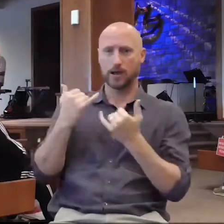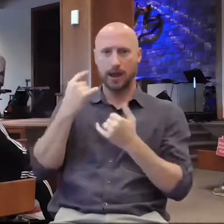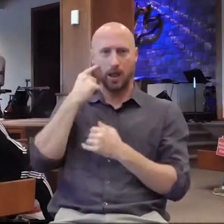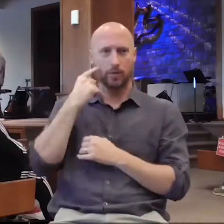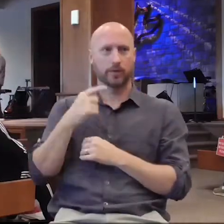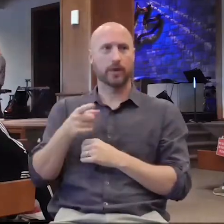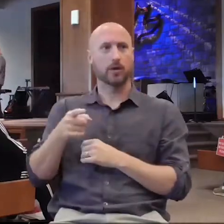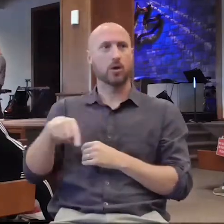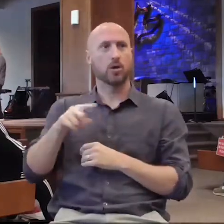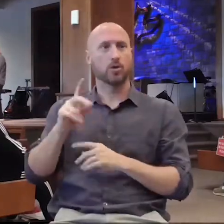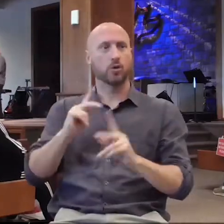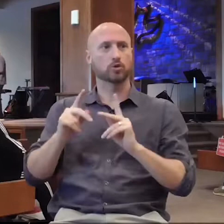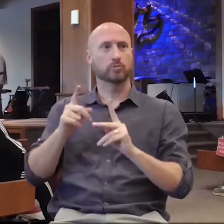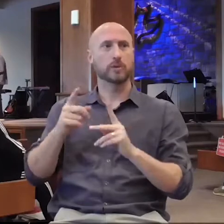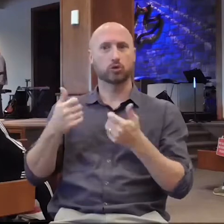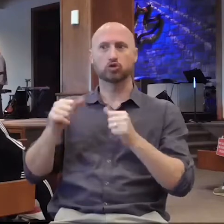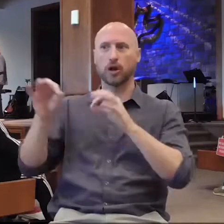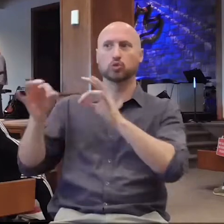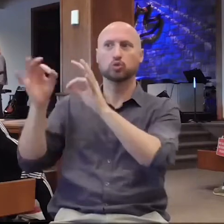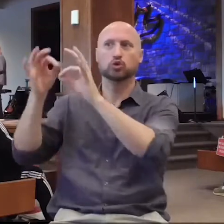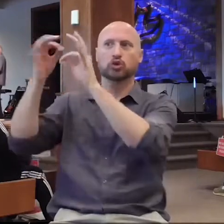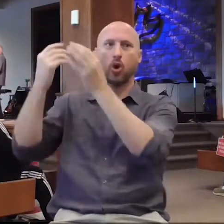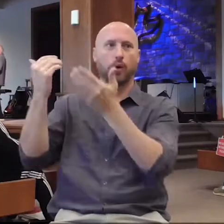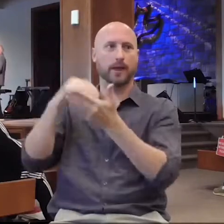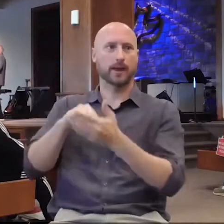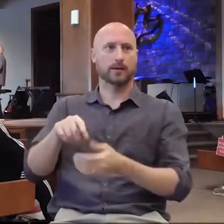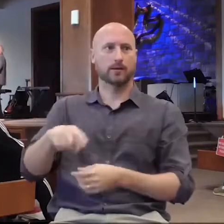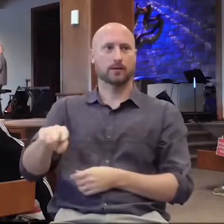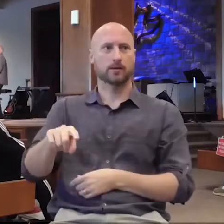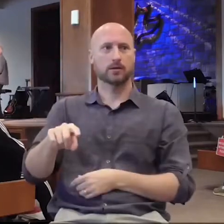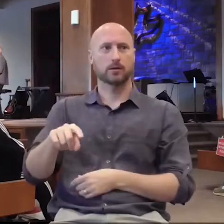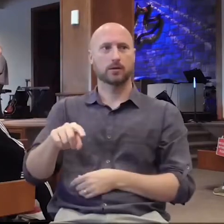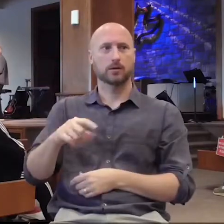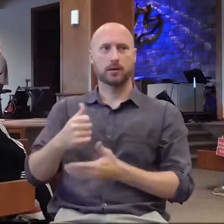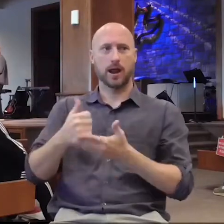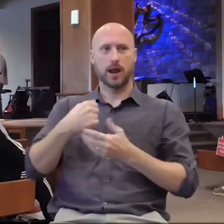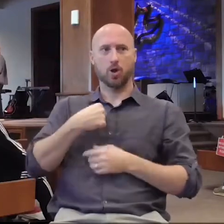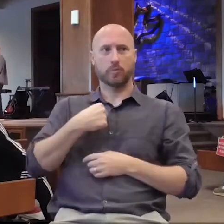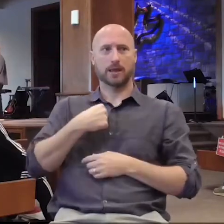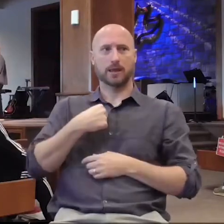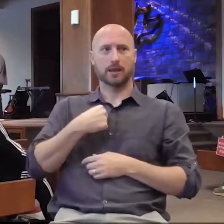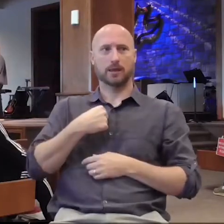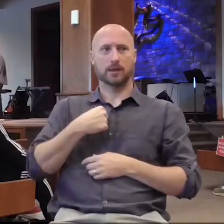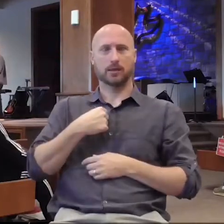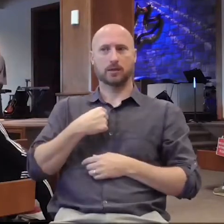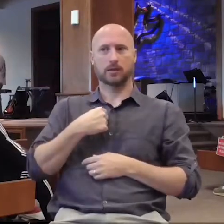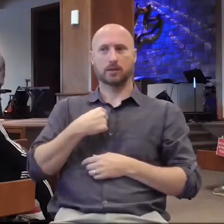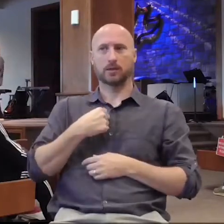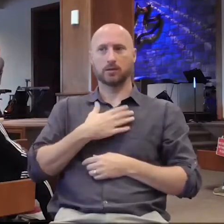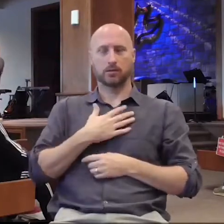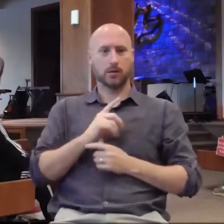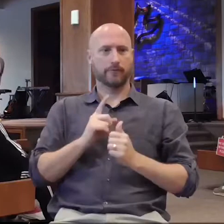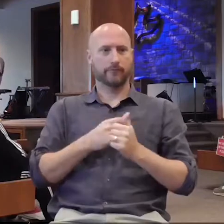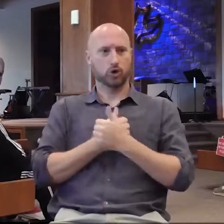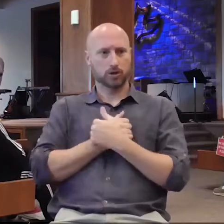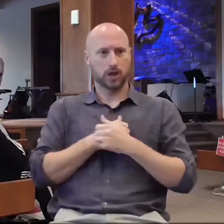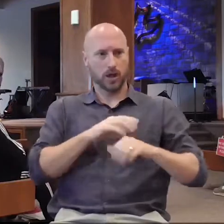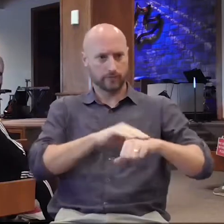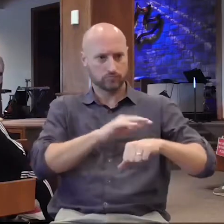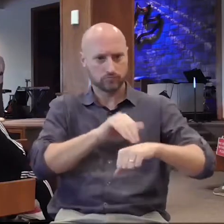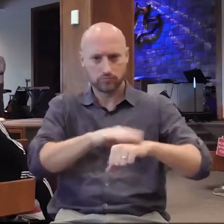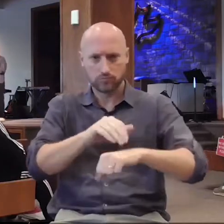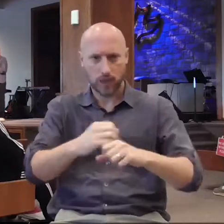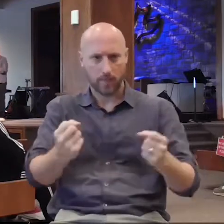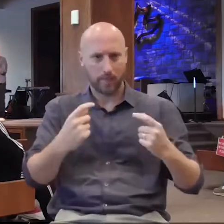in with their needle and thread trying to sew up the veil again. That doesn't help me when I want to be with my first love, Jesus says. I'm trying to call people back to